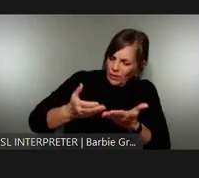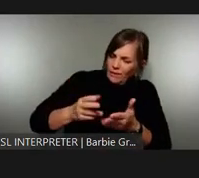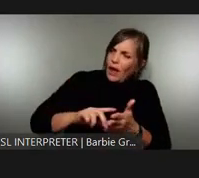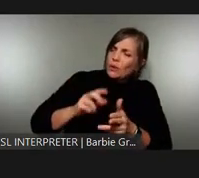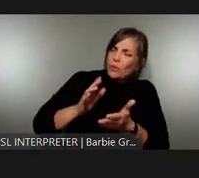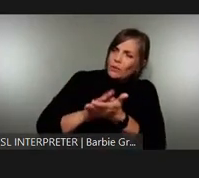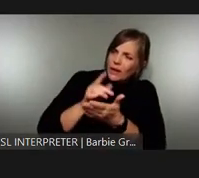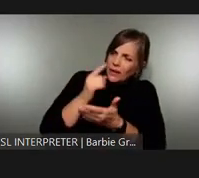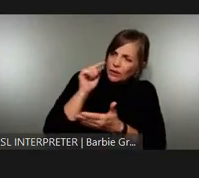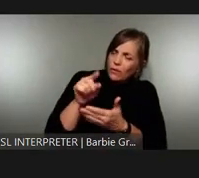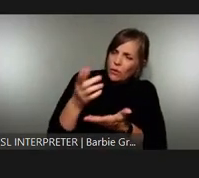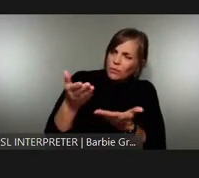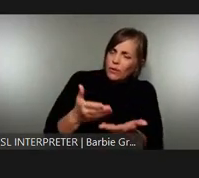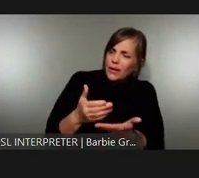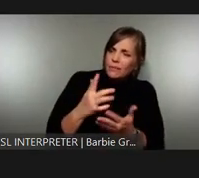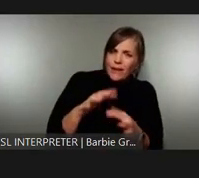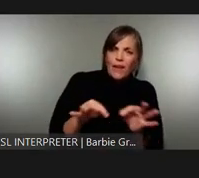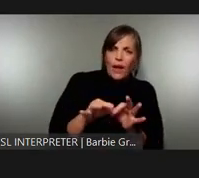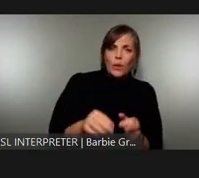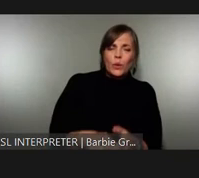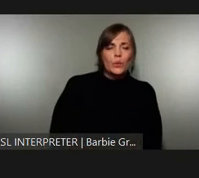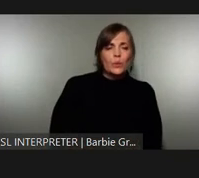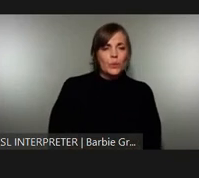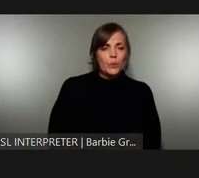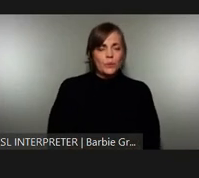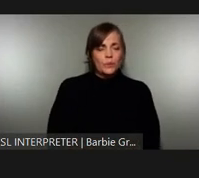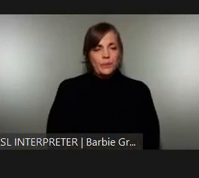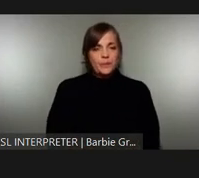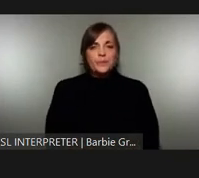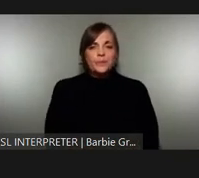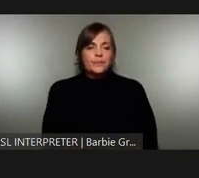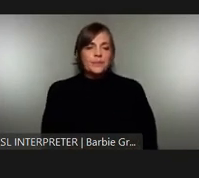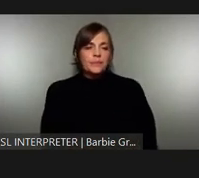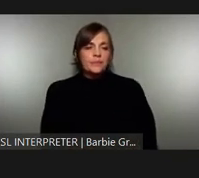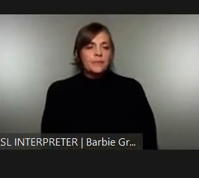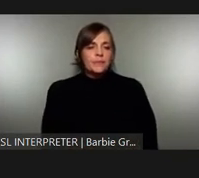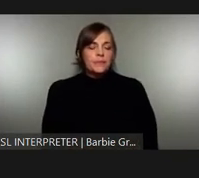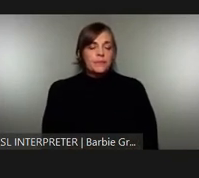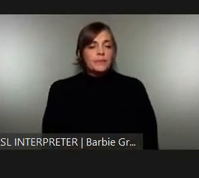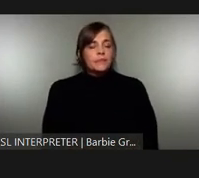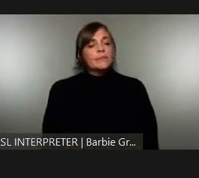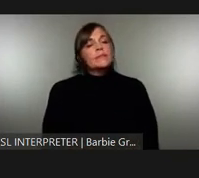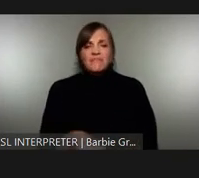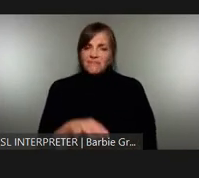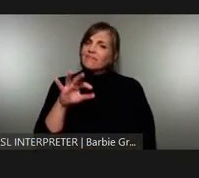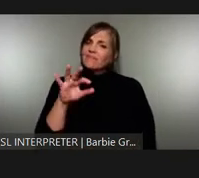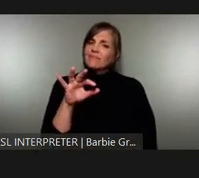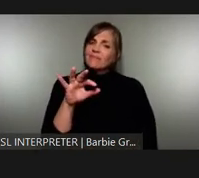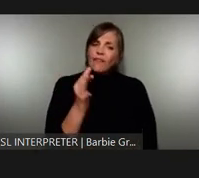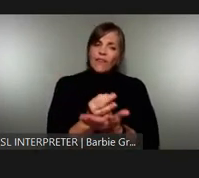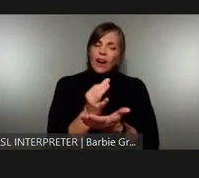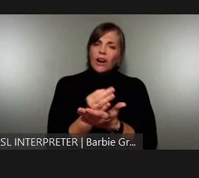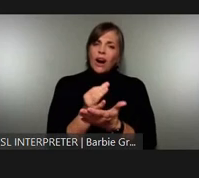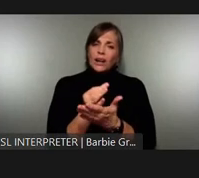applaud you for the fact that you've brought me value. Financially, the agency has defined success both on the operating